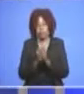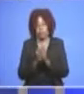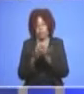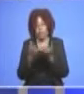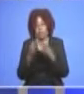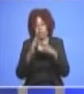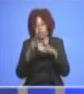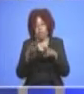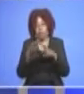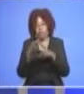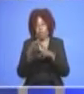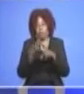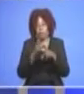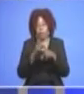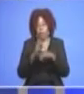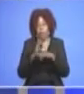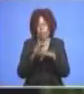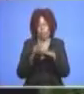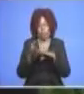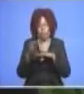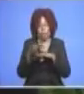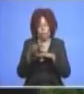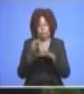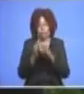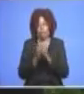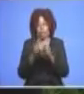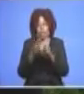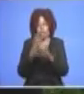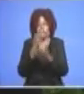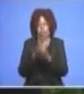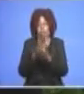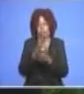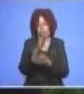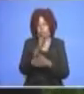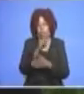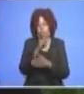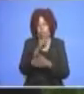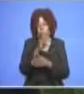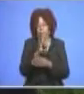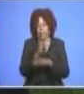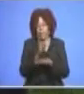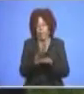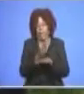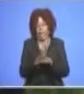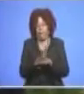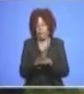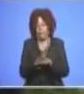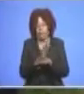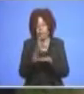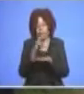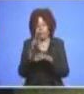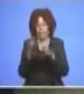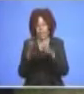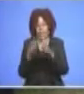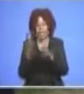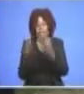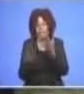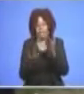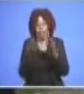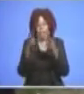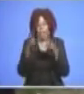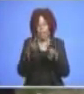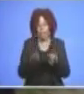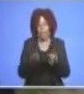this report from Marsh Harbor. Our first stop at the Mud and Marsh Harbor Abaco is the scene of the second fire that happened